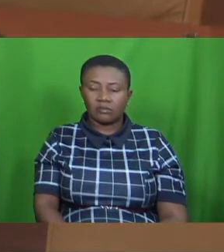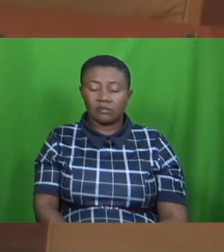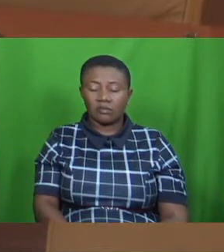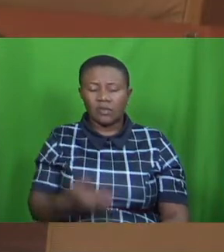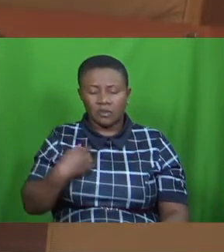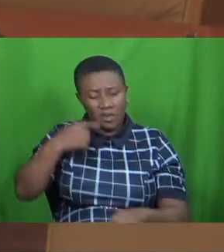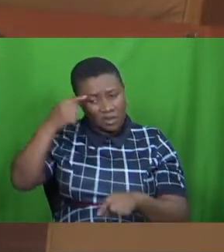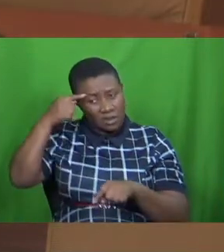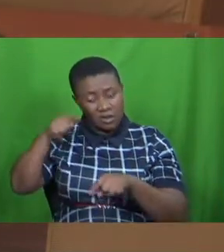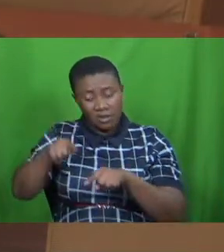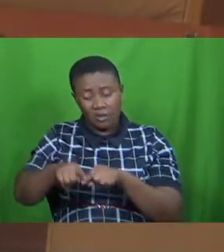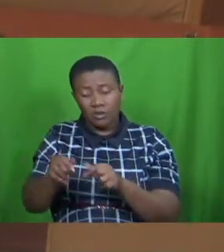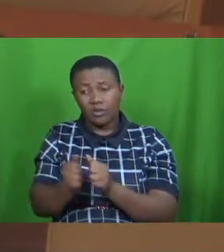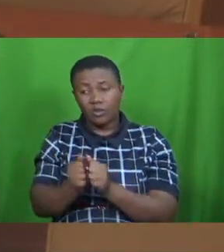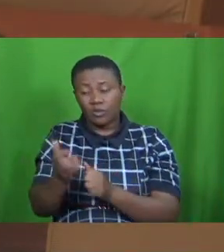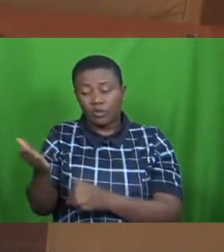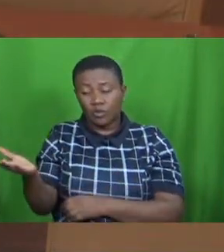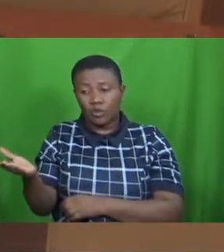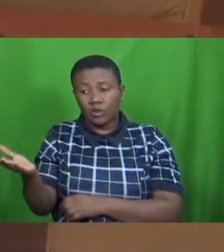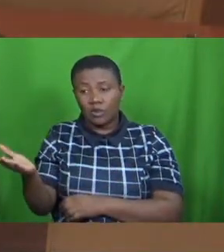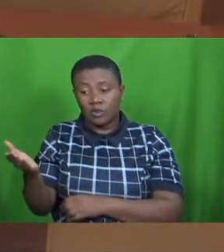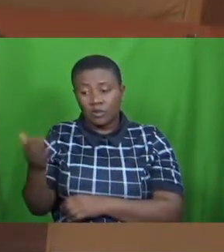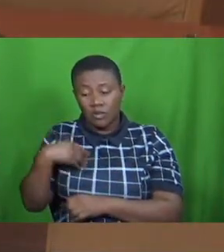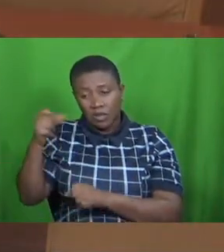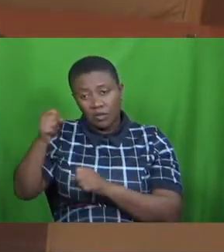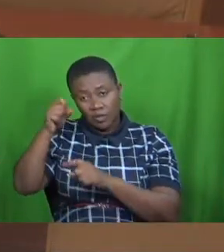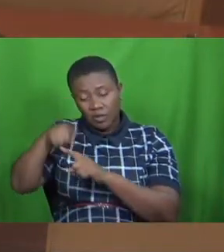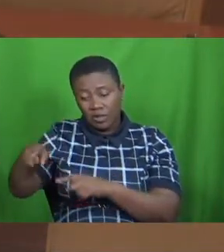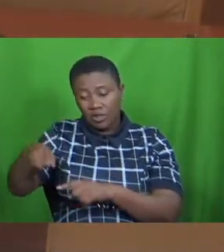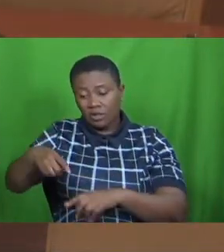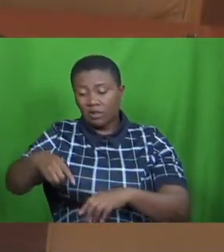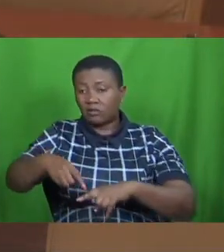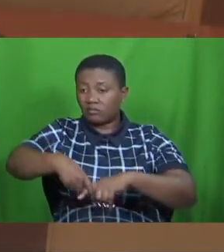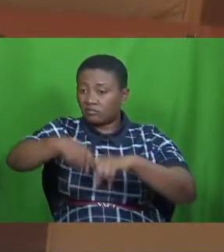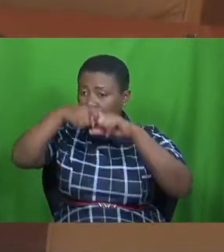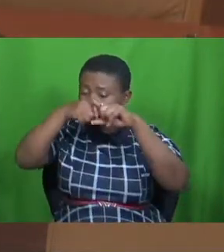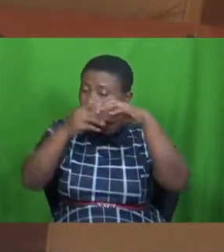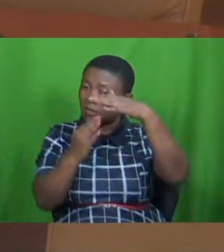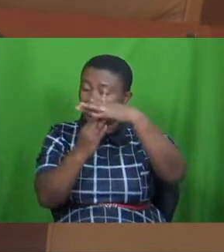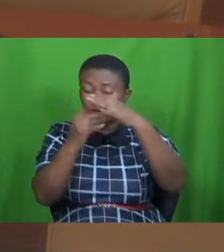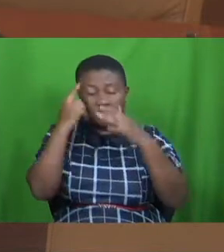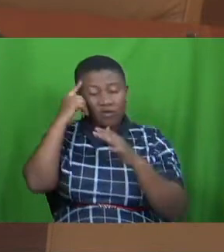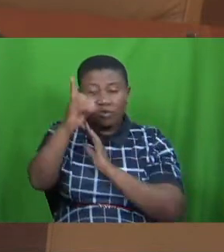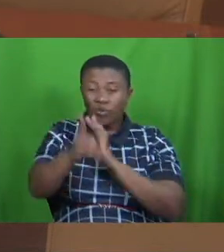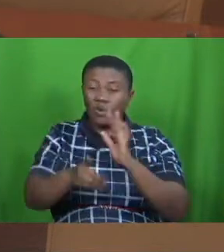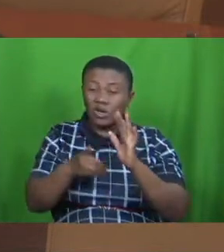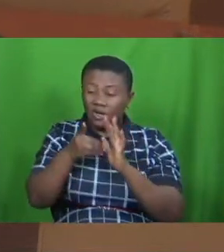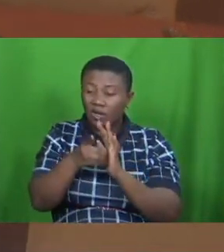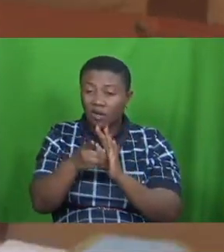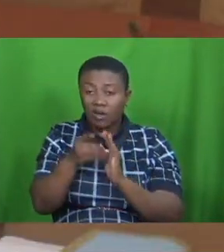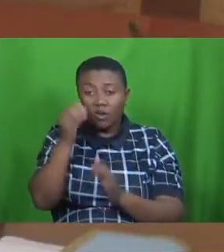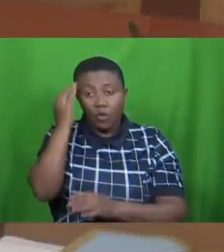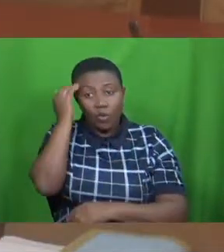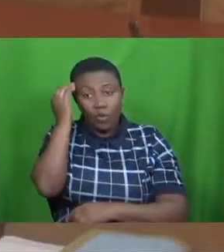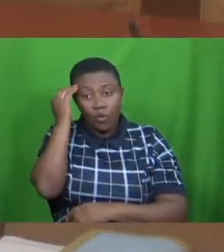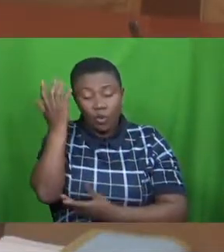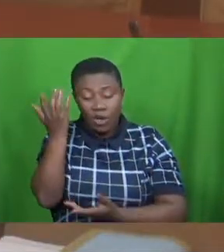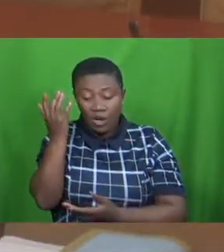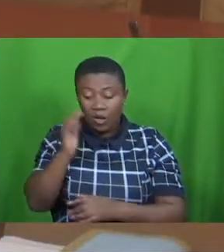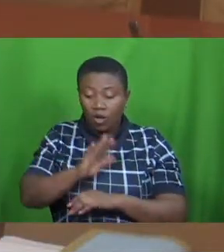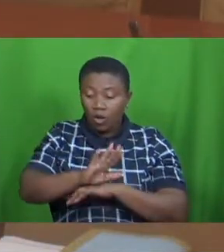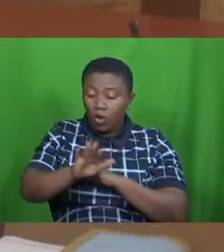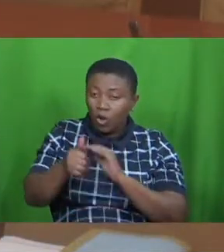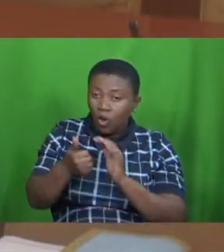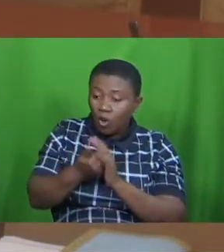for suspension for an hour, particularly because all the other items are not